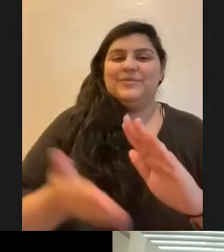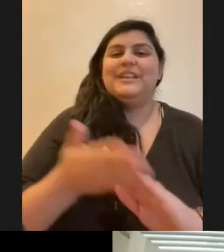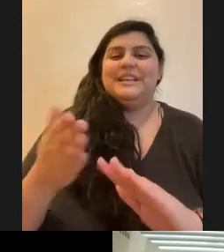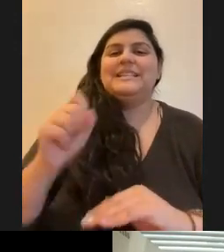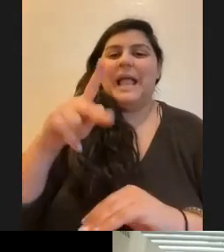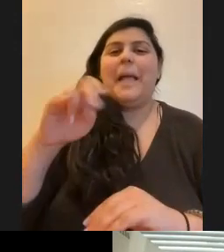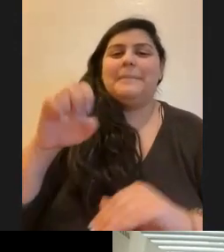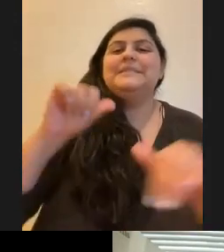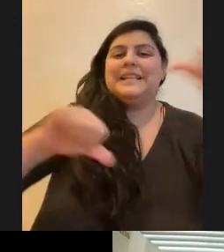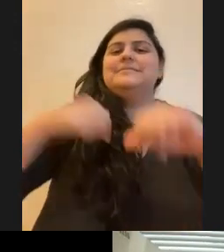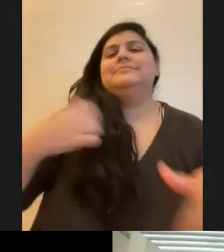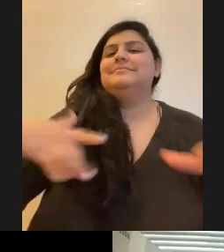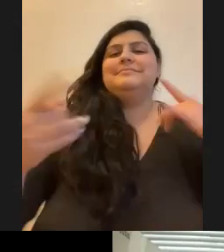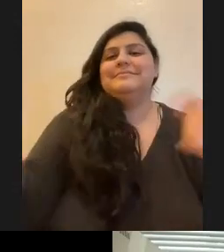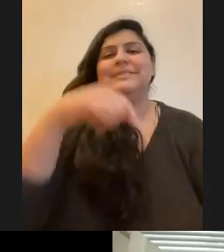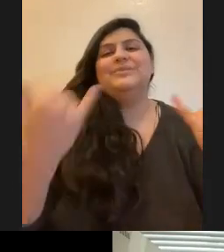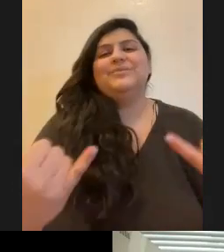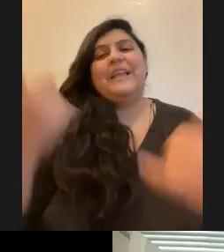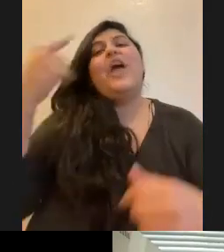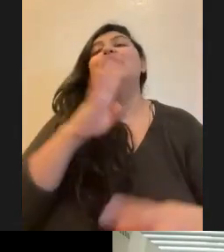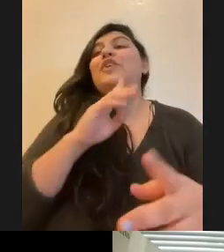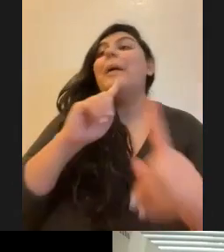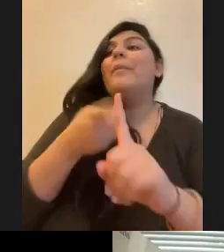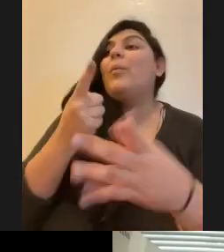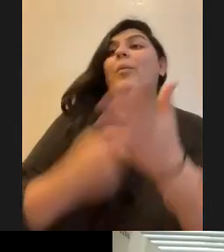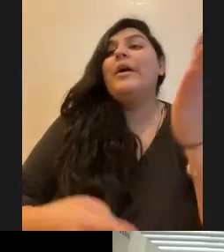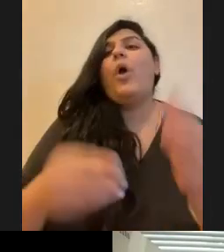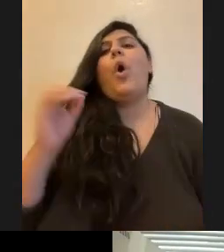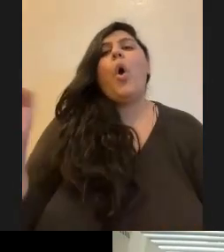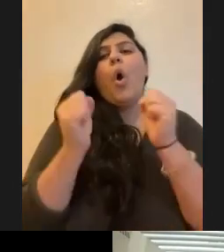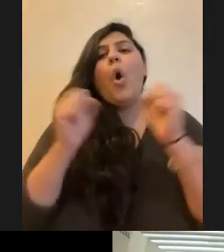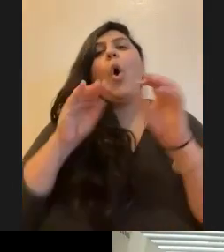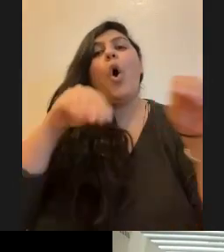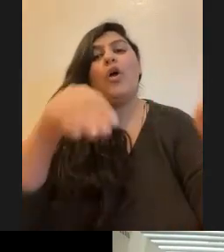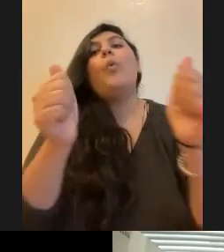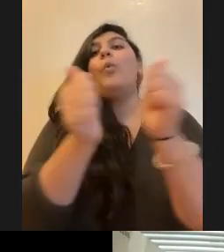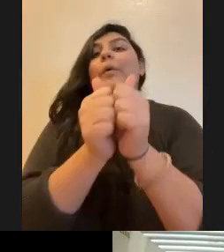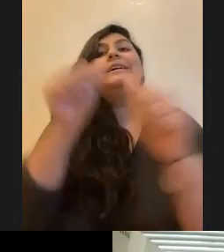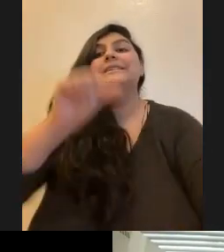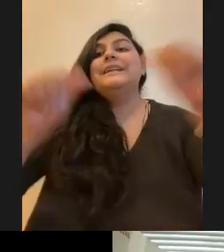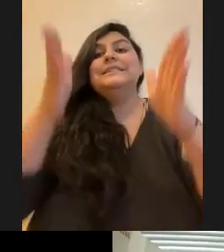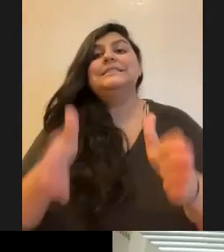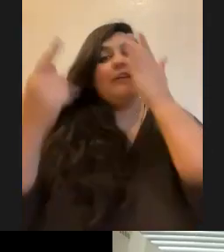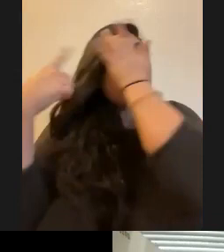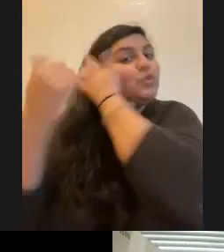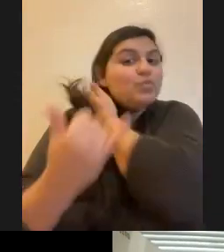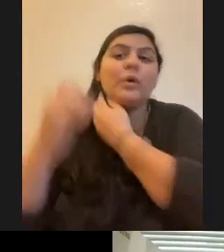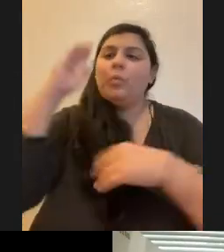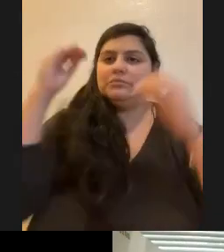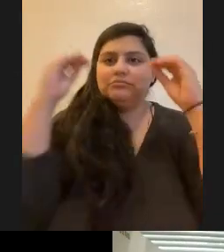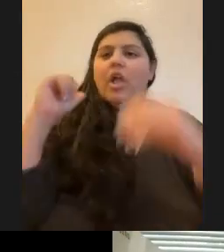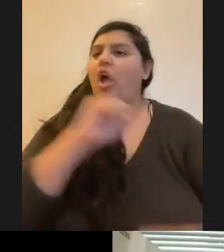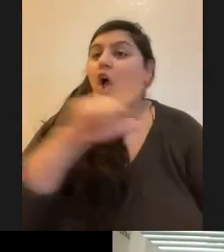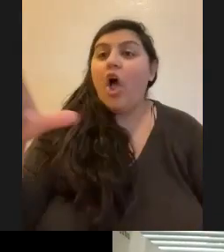here today to talk about cold oceans with our scientist for the day that's going to be sharing all of her knowledge with us, Maya